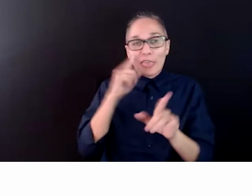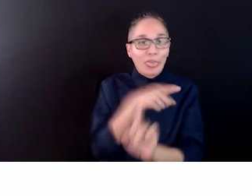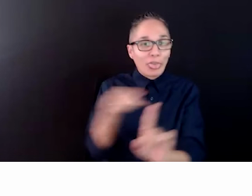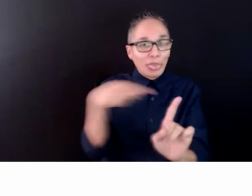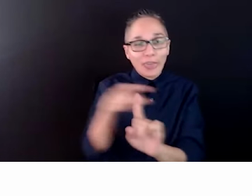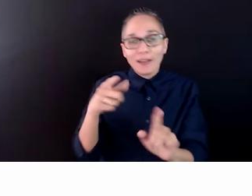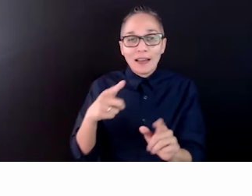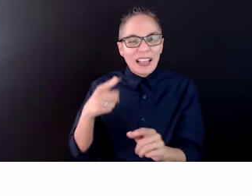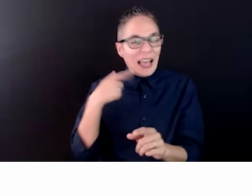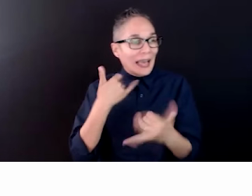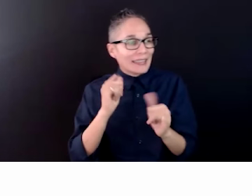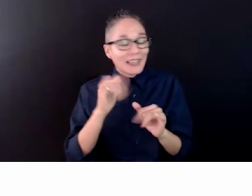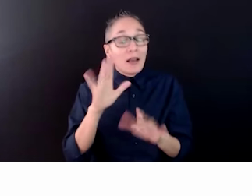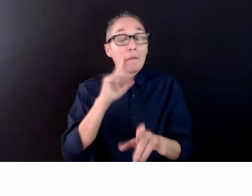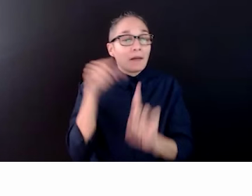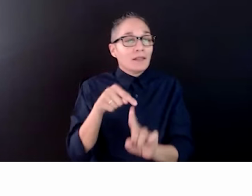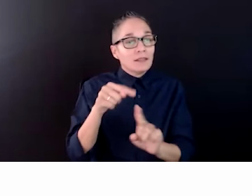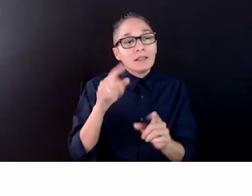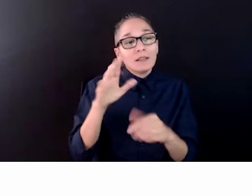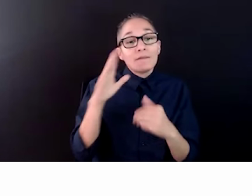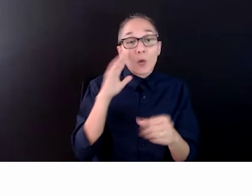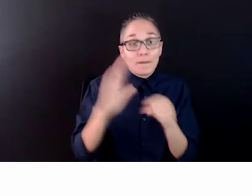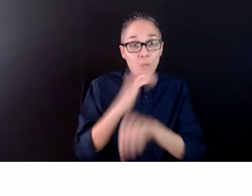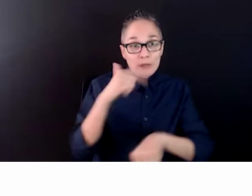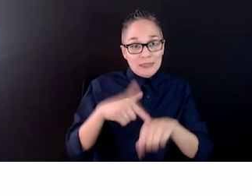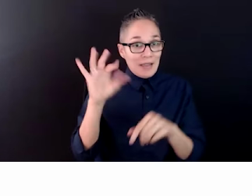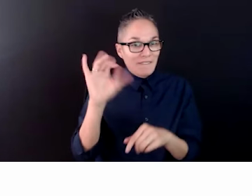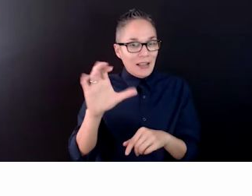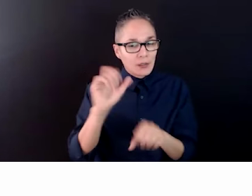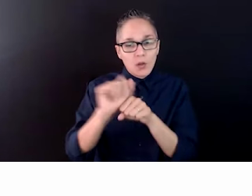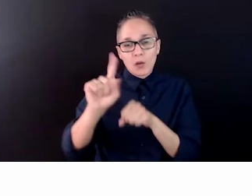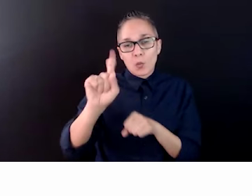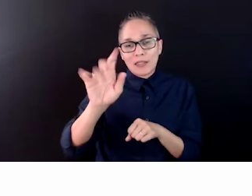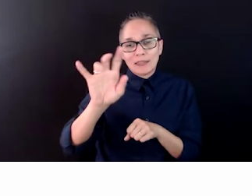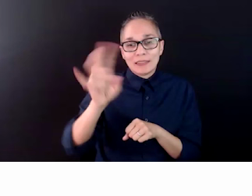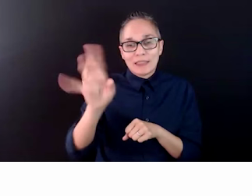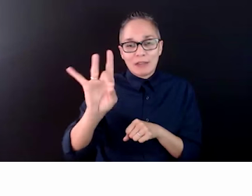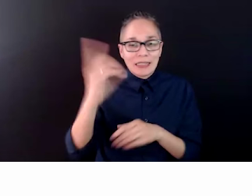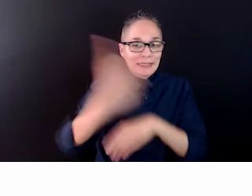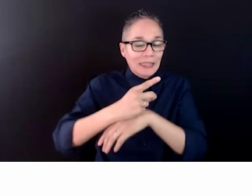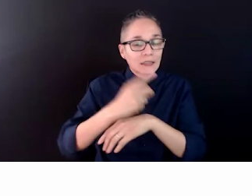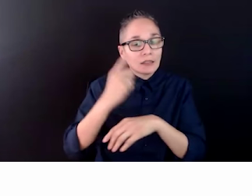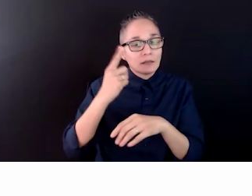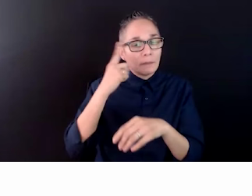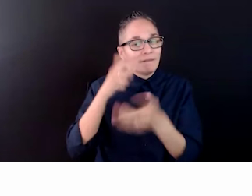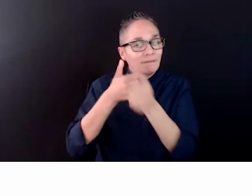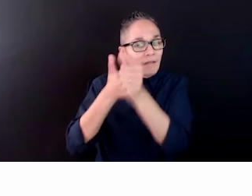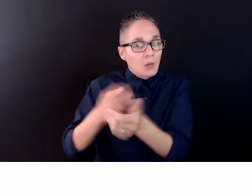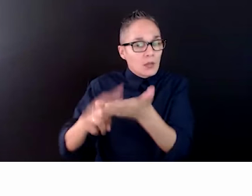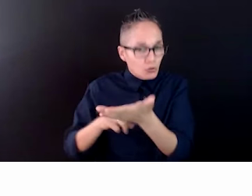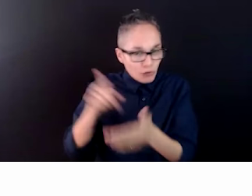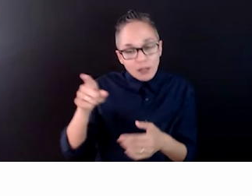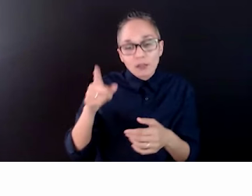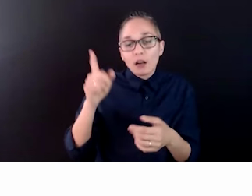Madeira letters. Anyway. Also full-time faculty, we work 178 days a year on contract. Of course, we're researching and things like that,